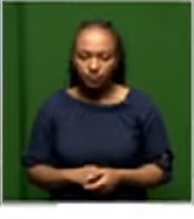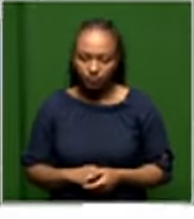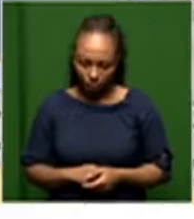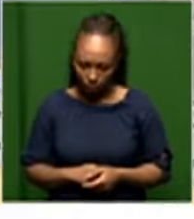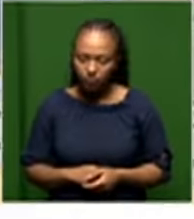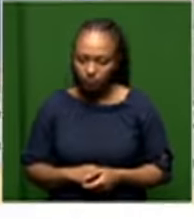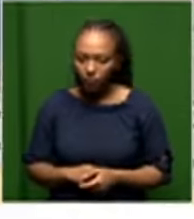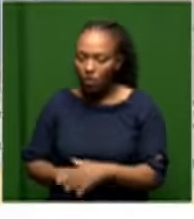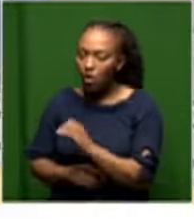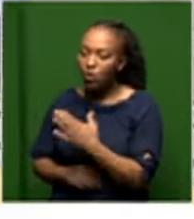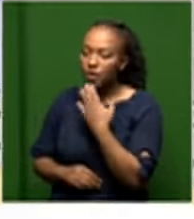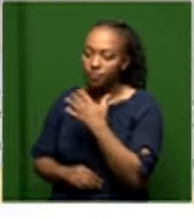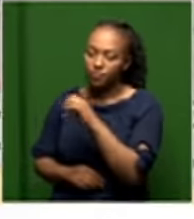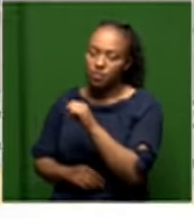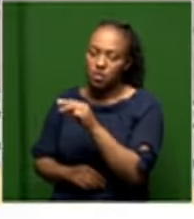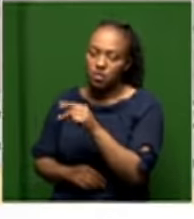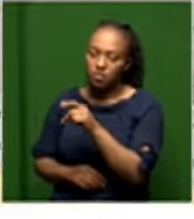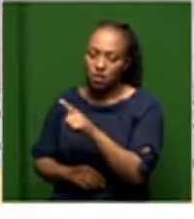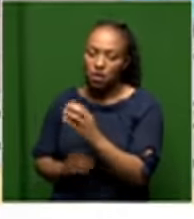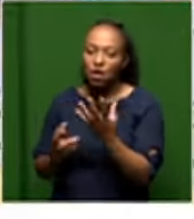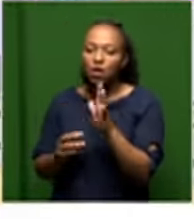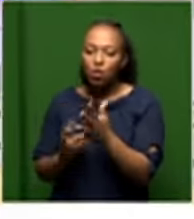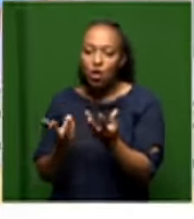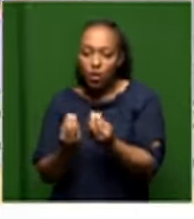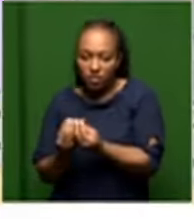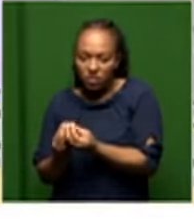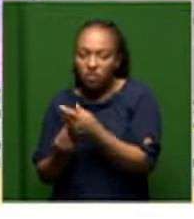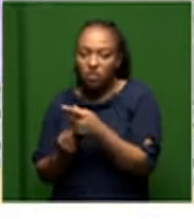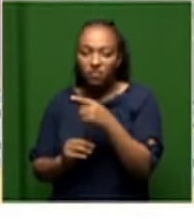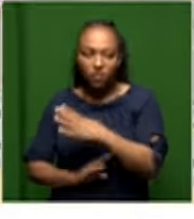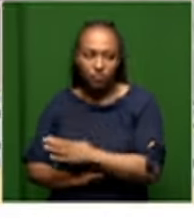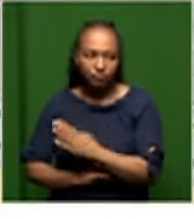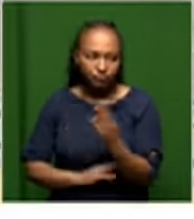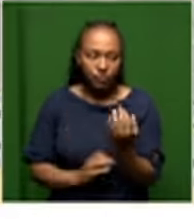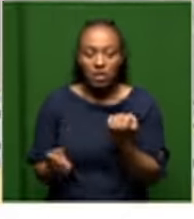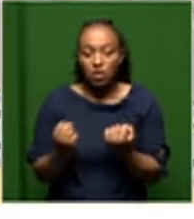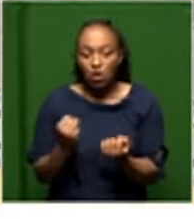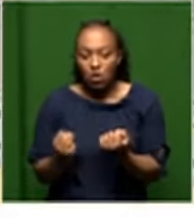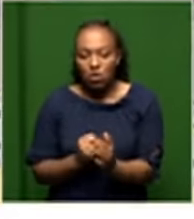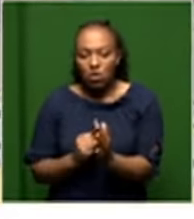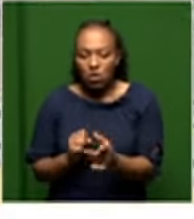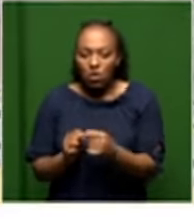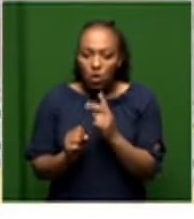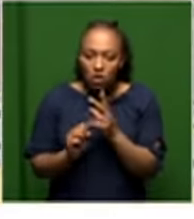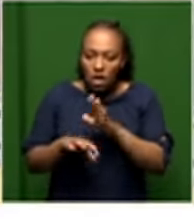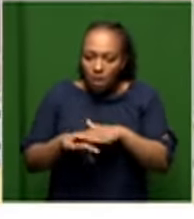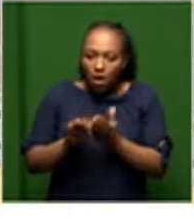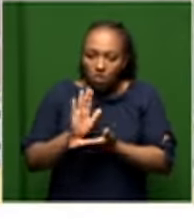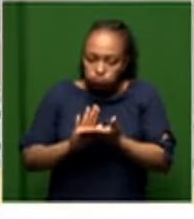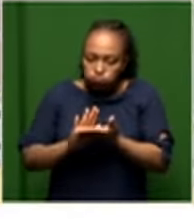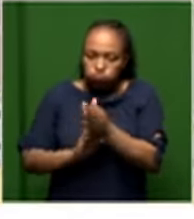All right, Samkele, we'll be definitely with you for this entire proceedings in the day, and we look forward to getting more